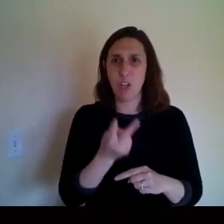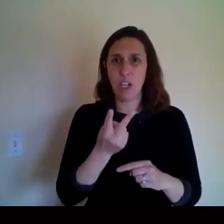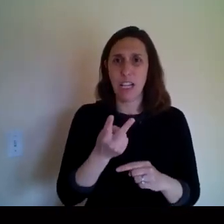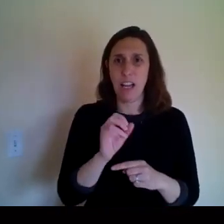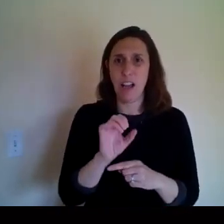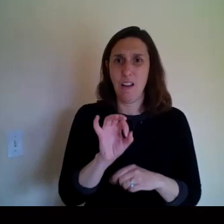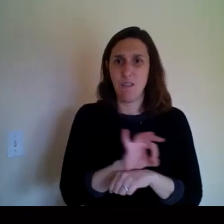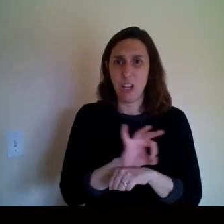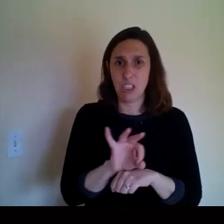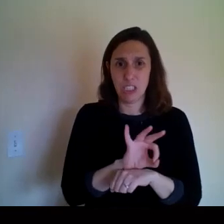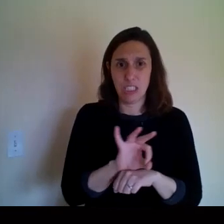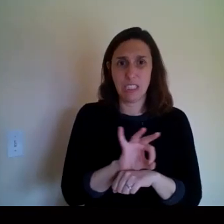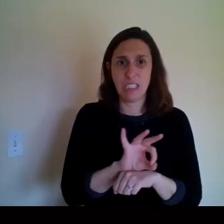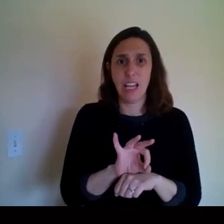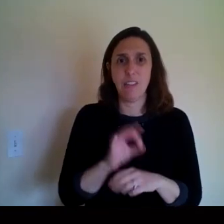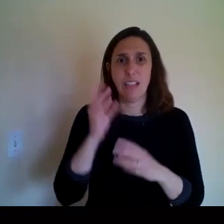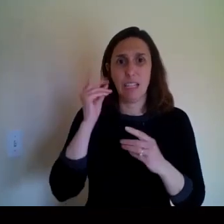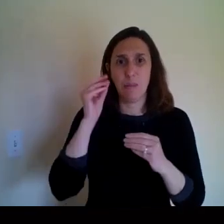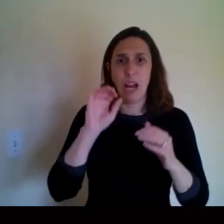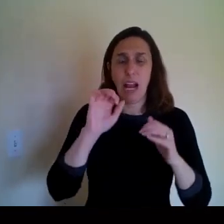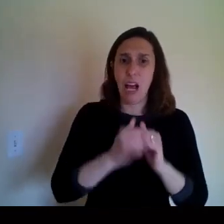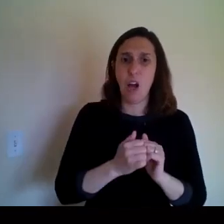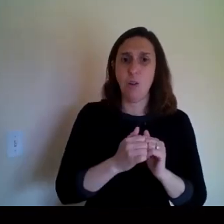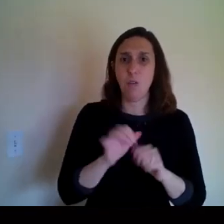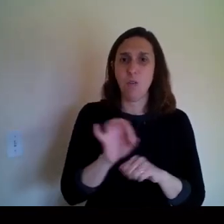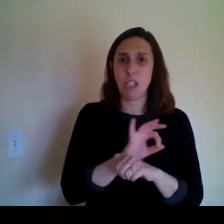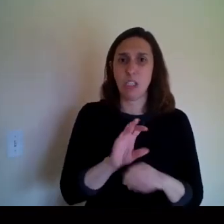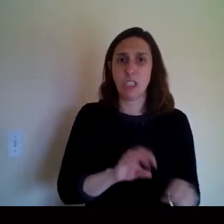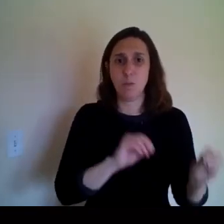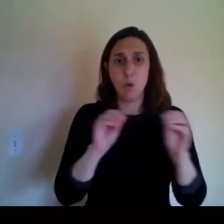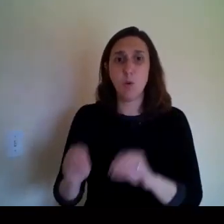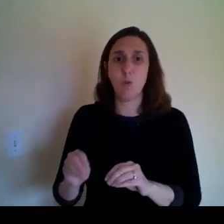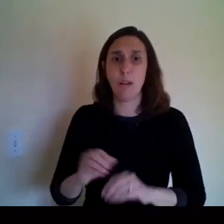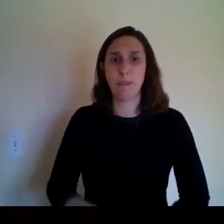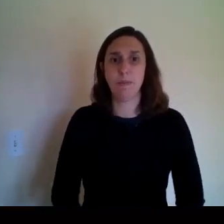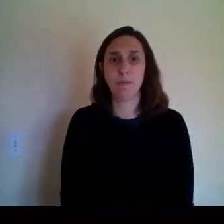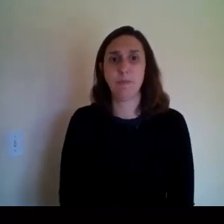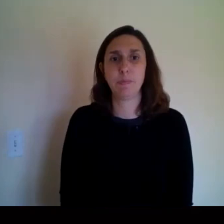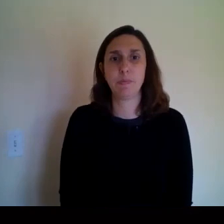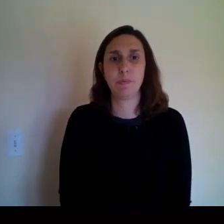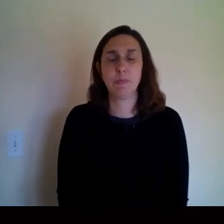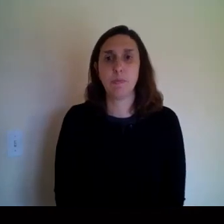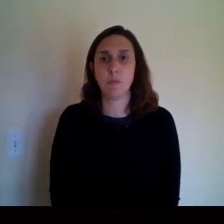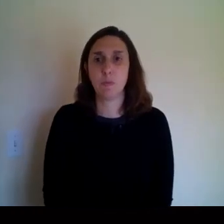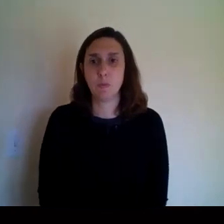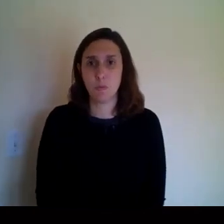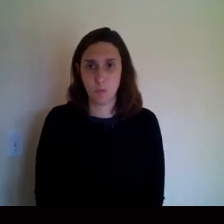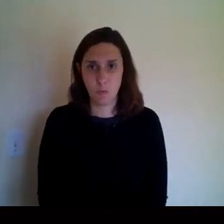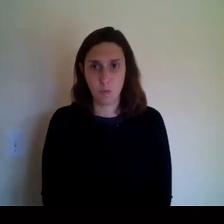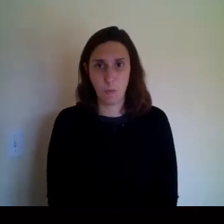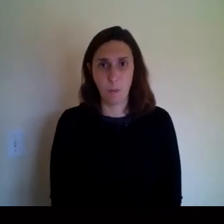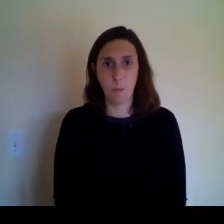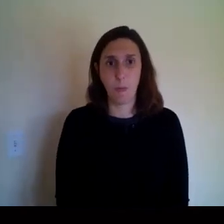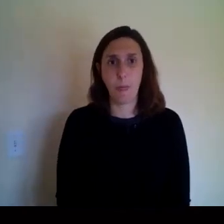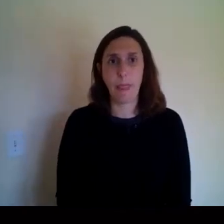how functions move. I'm going to use arrow diagrams for this. I have some domain